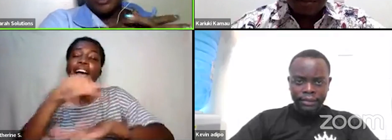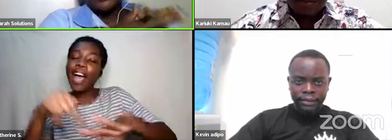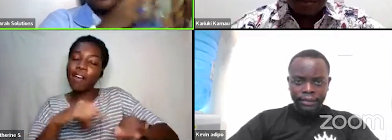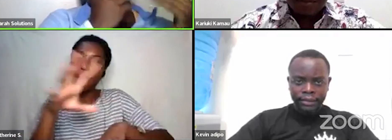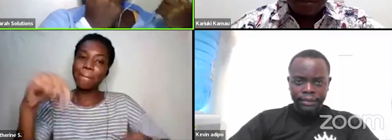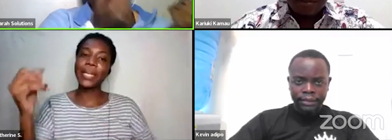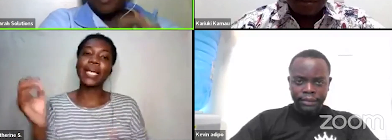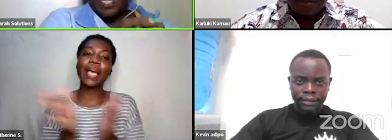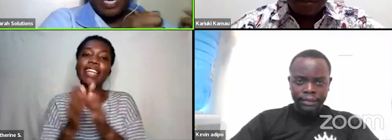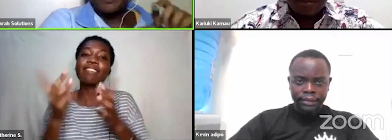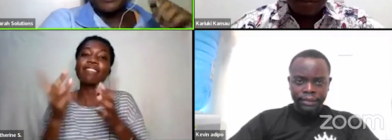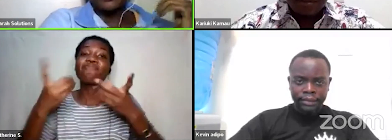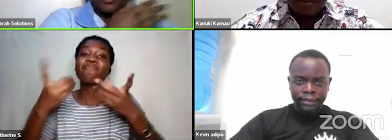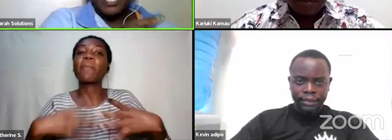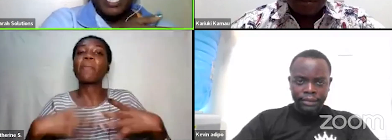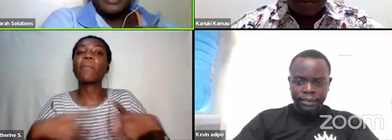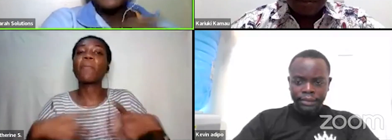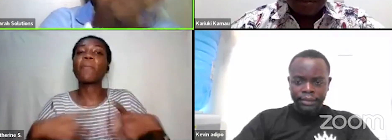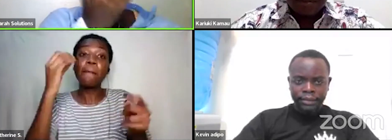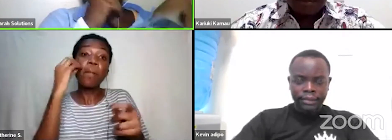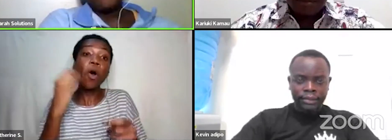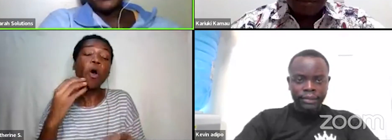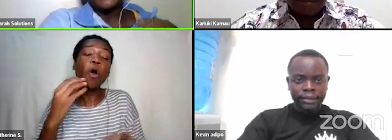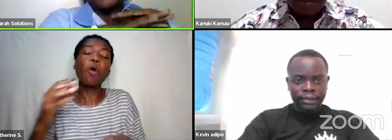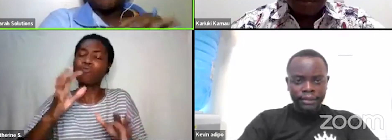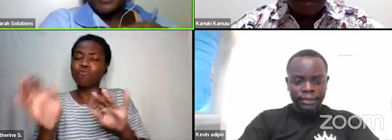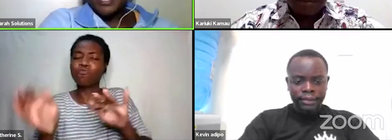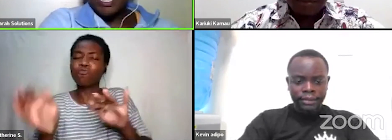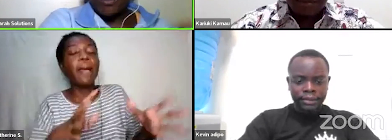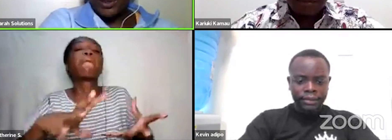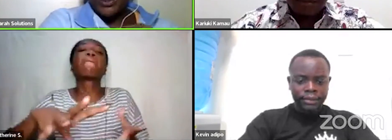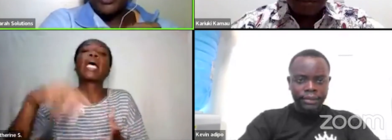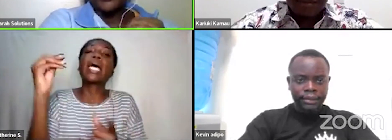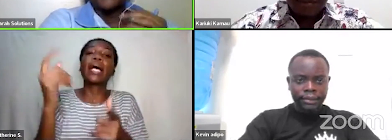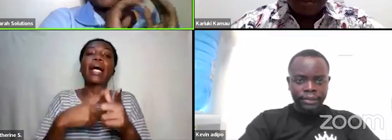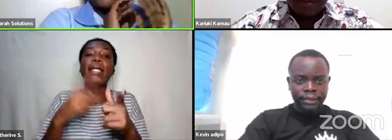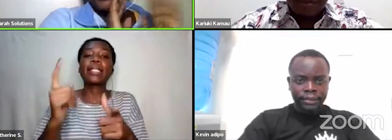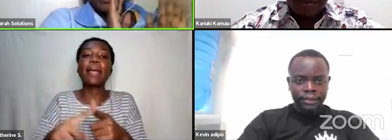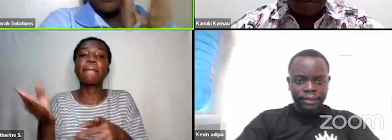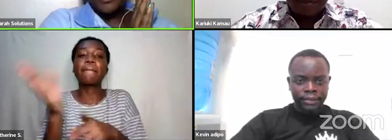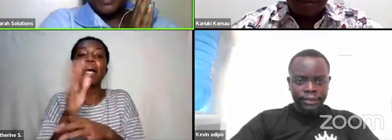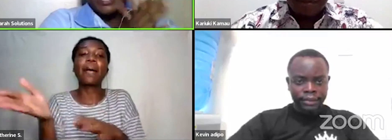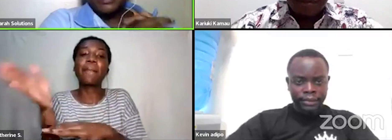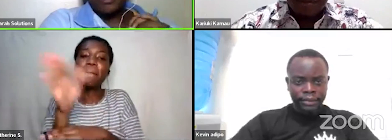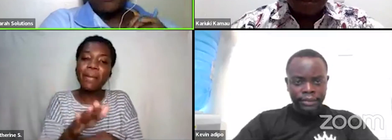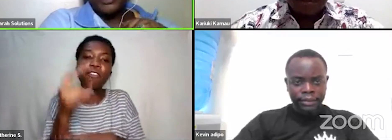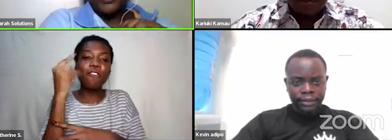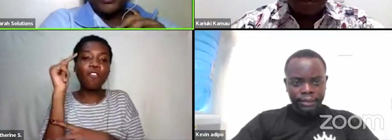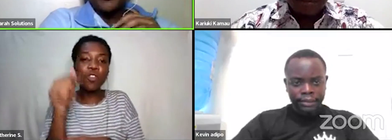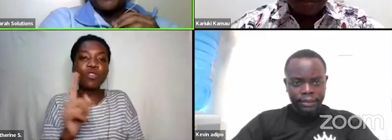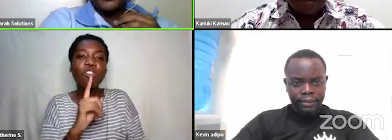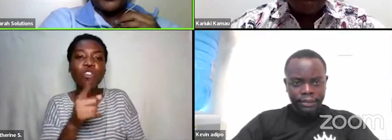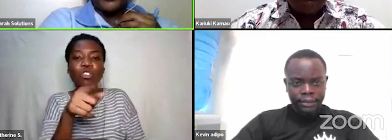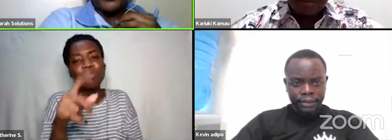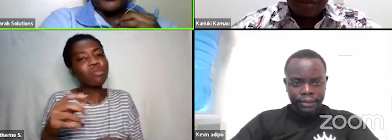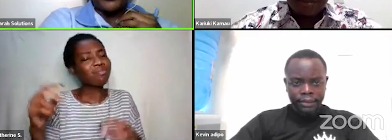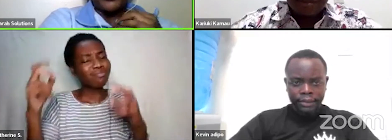will come to your house, remove the carpet, go clean it, come back and place it for you. So you don't have to stress over